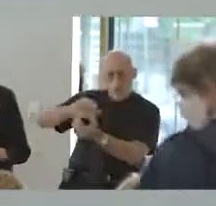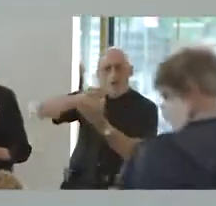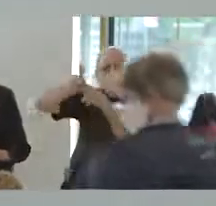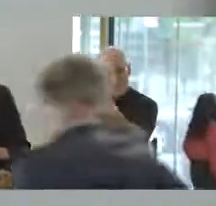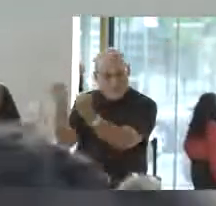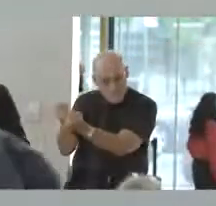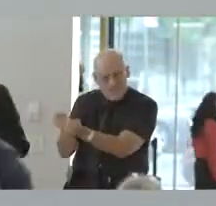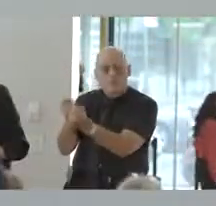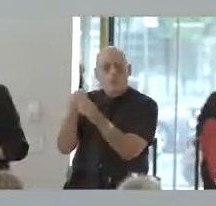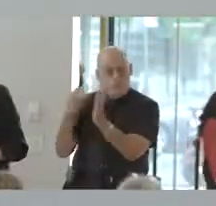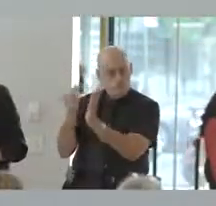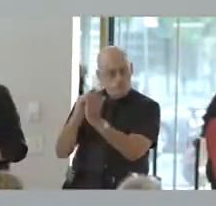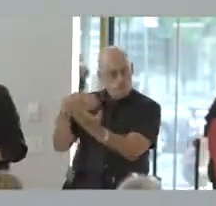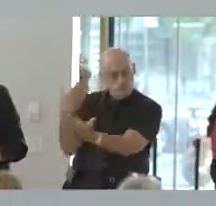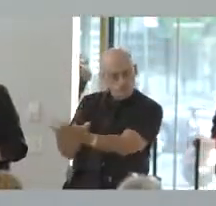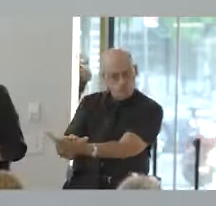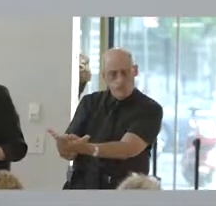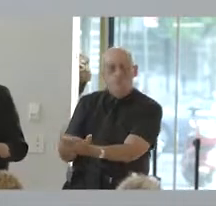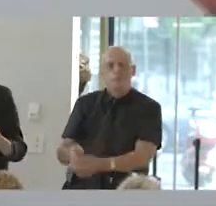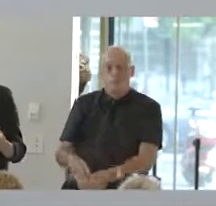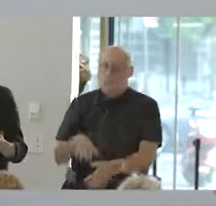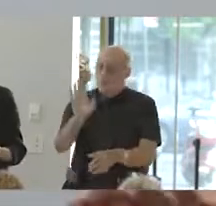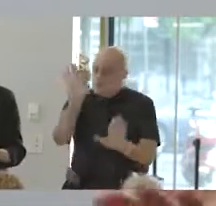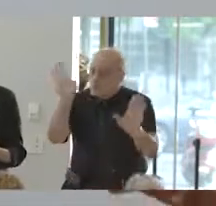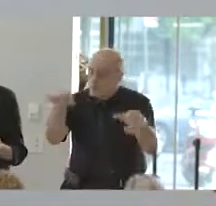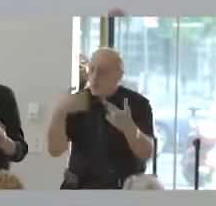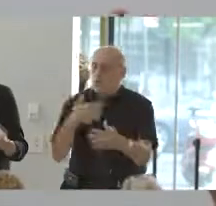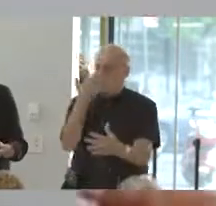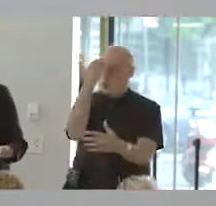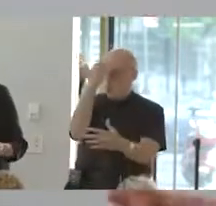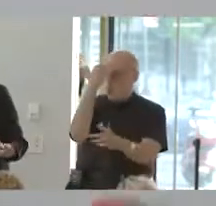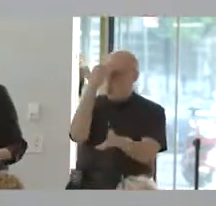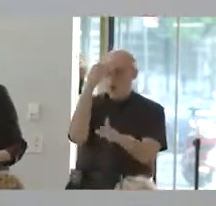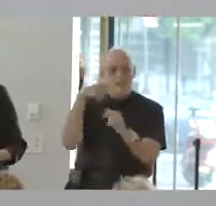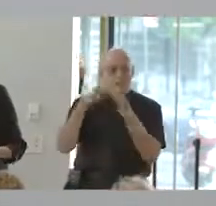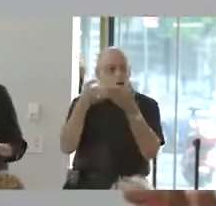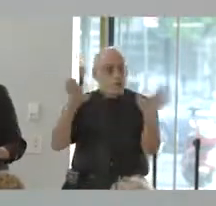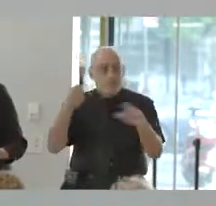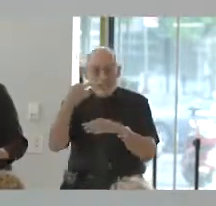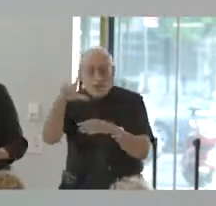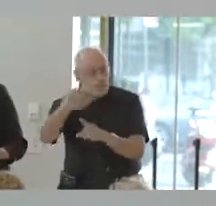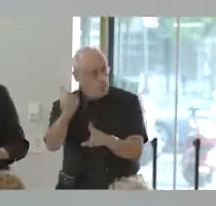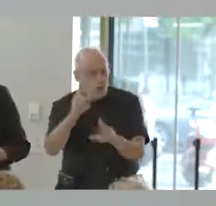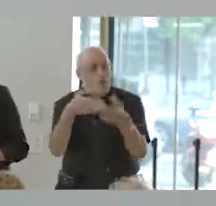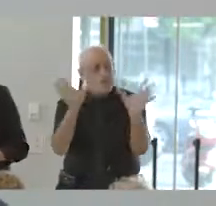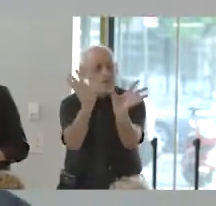team, and made a record of. Just so that we know, this is not a public hearing, it's a public